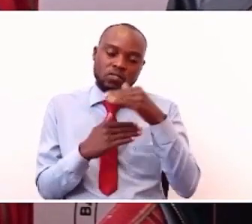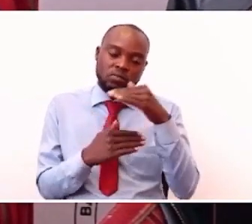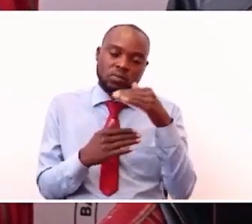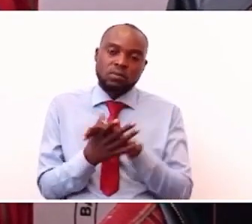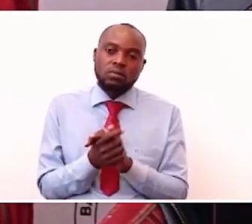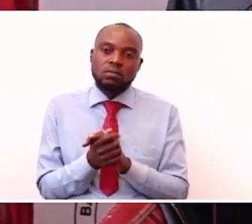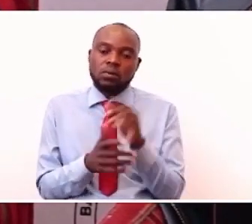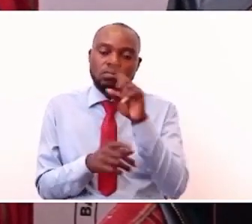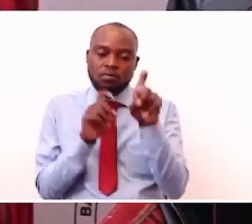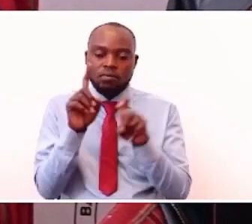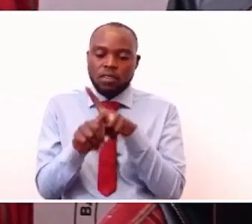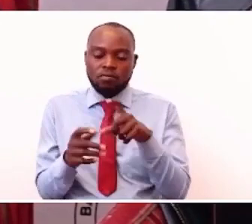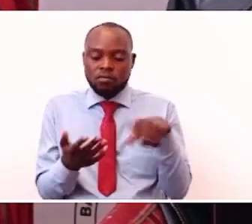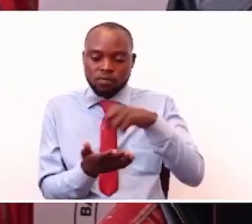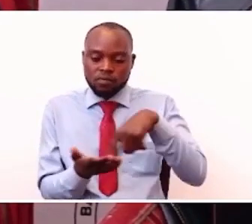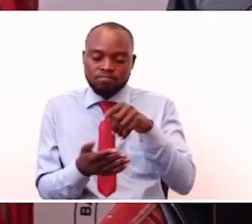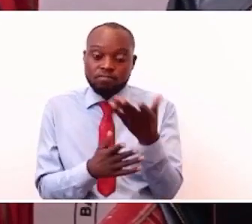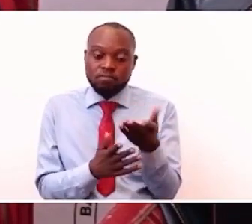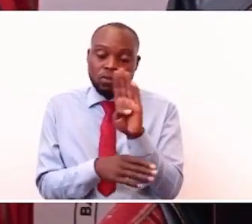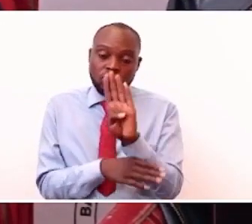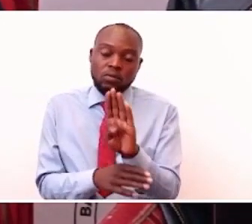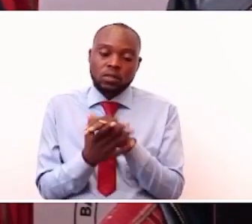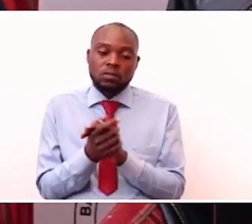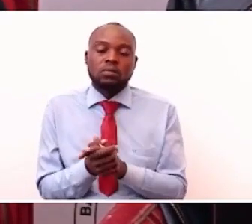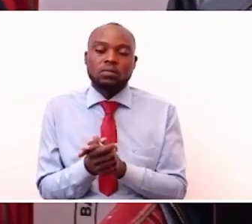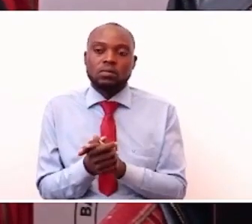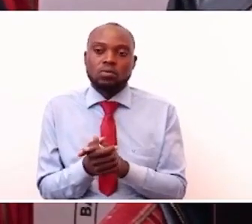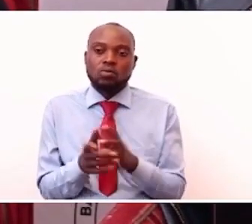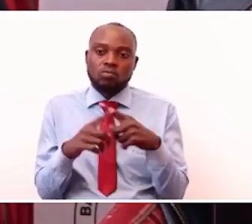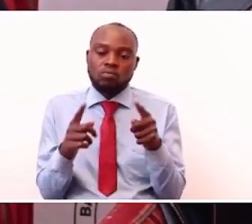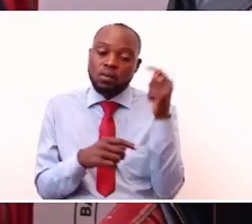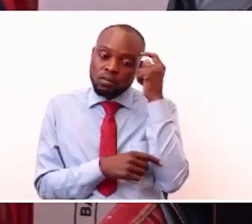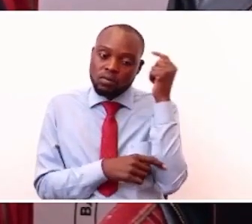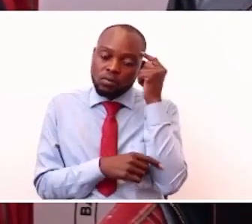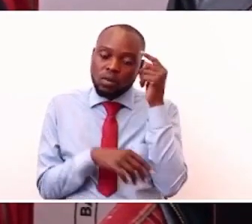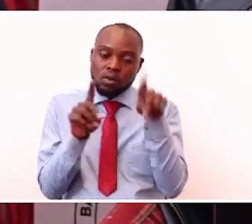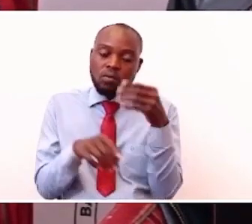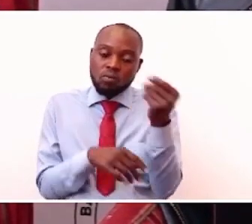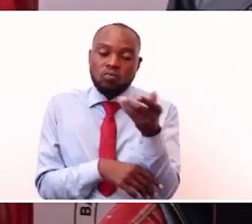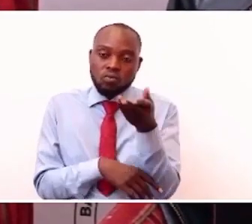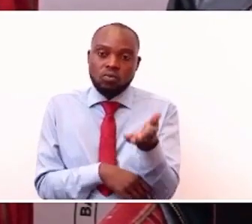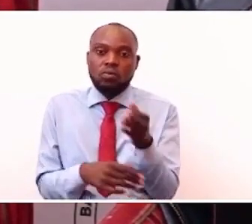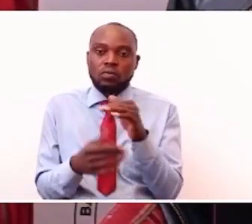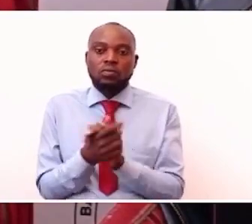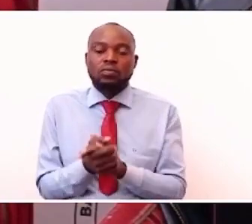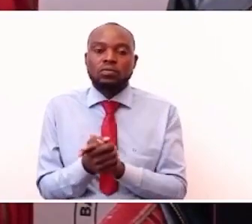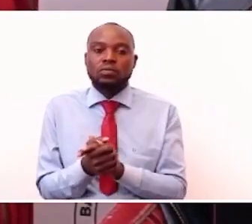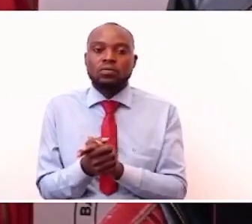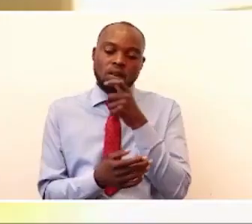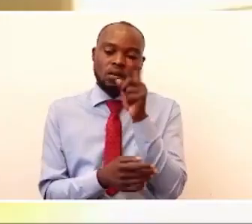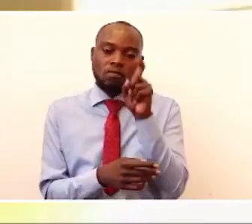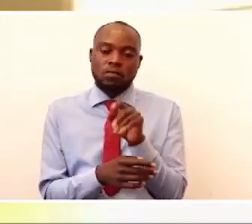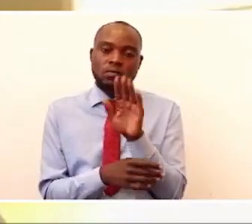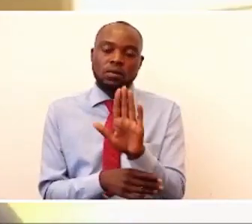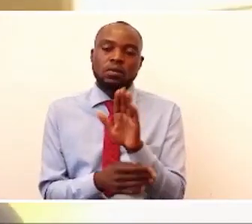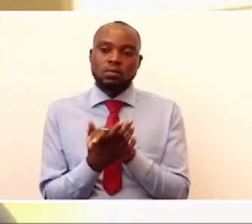So questions around beneficial ownership, questions around know your customer, how would that operate when you have a situation of these two currencies?